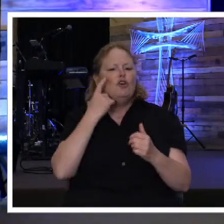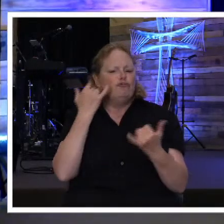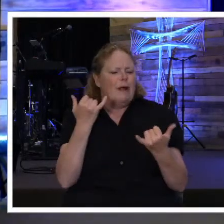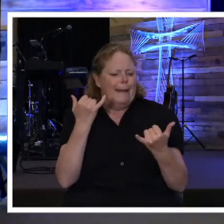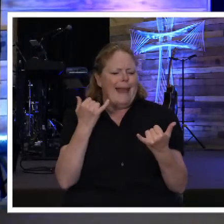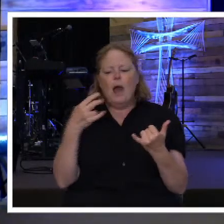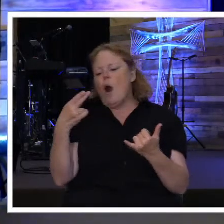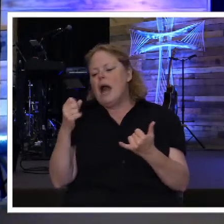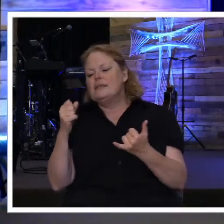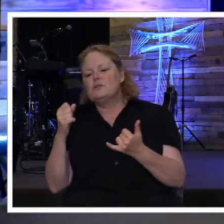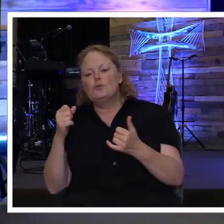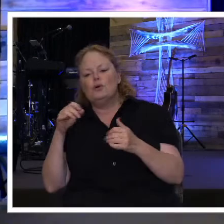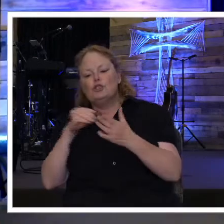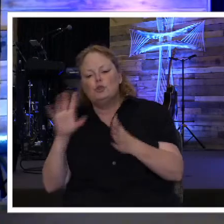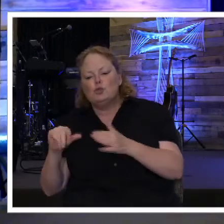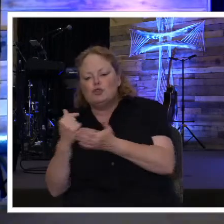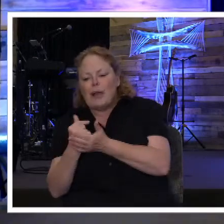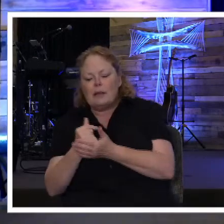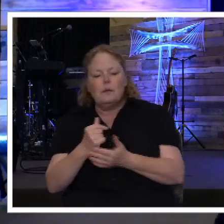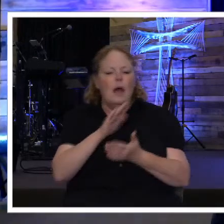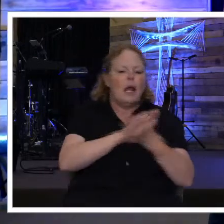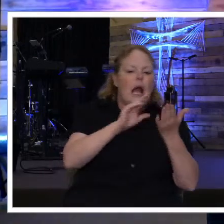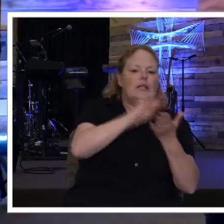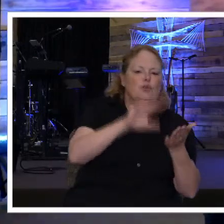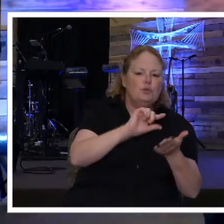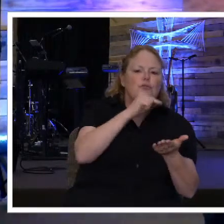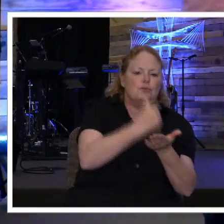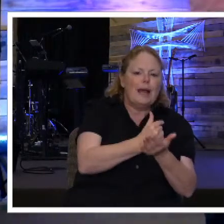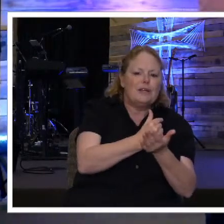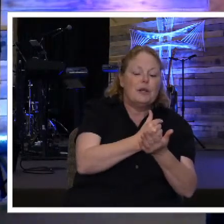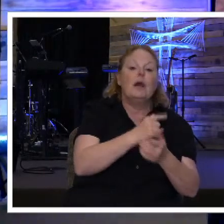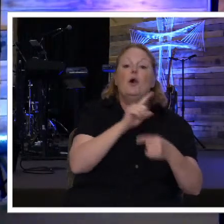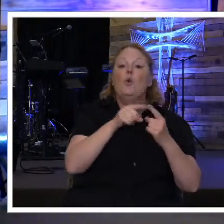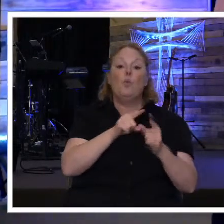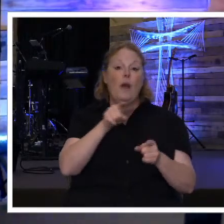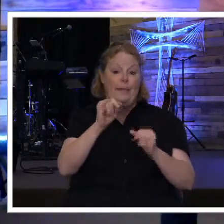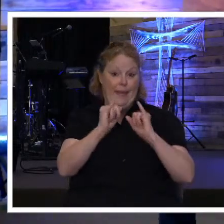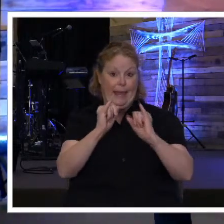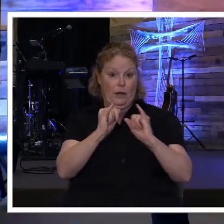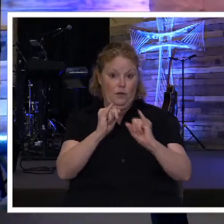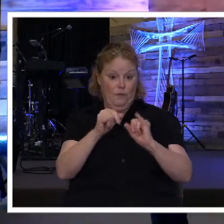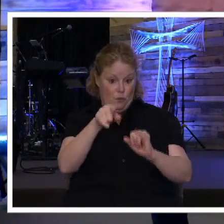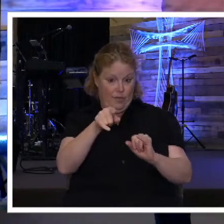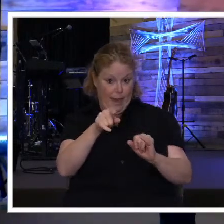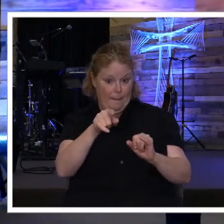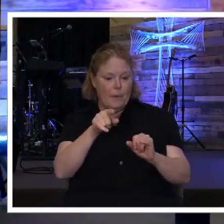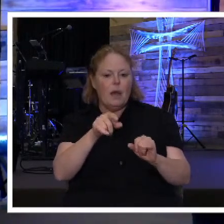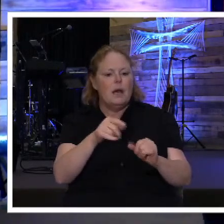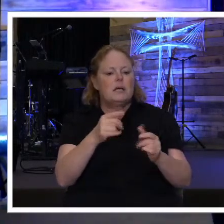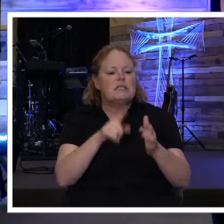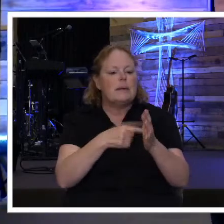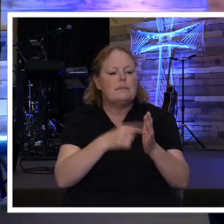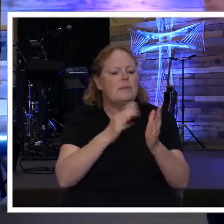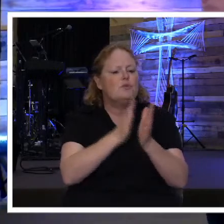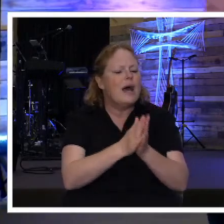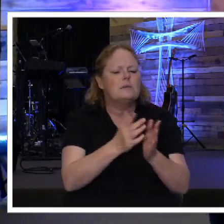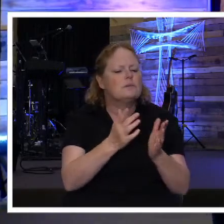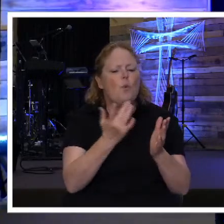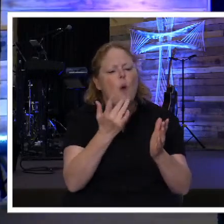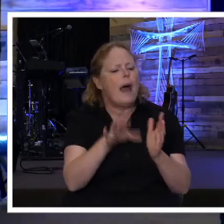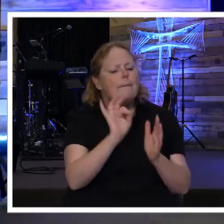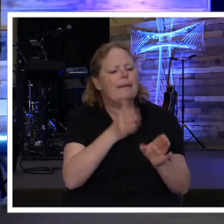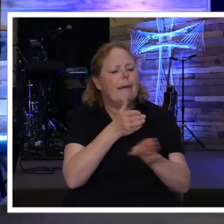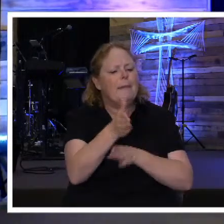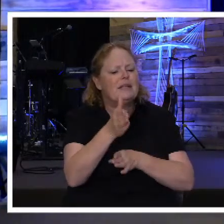graduates, all of them. Do you know that many of those kids, when they were interviewed in college and said, "Why did you choose what you did?" Most of them, at one point or another,